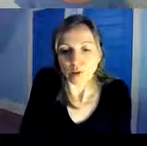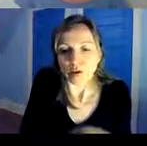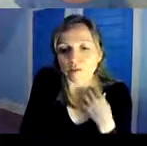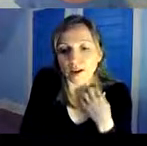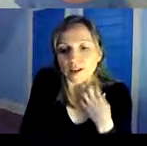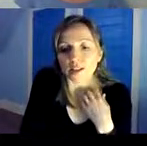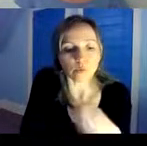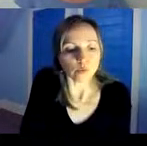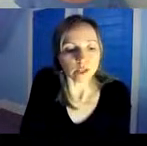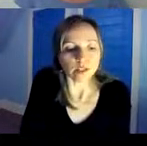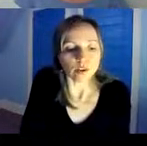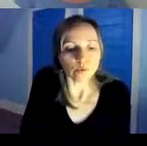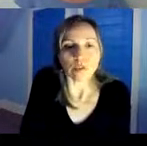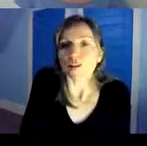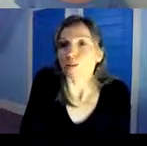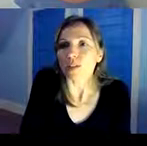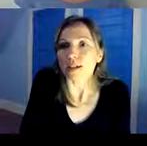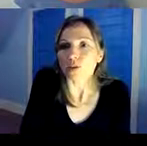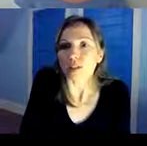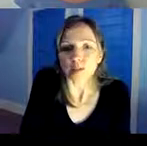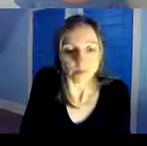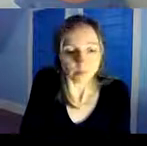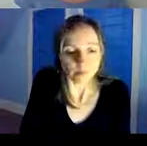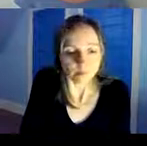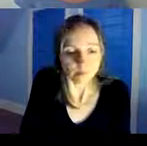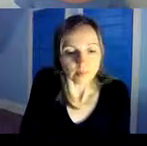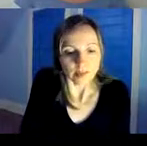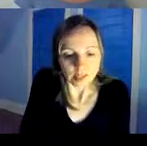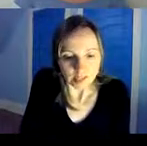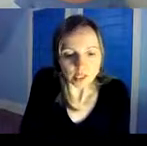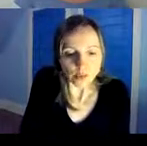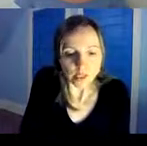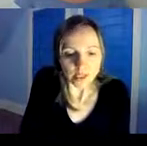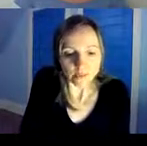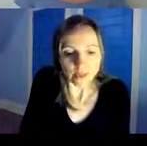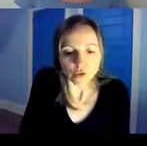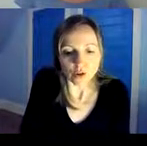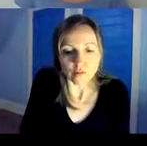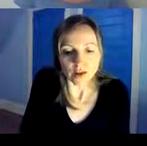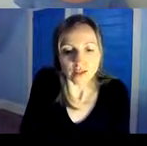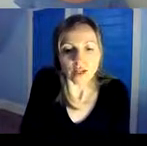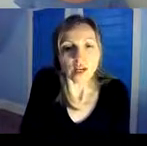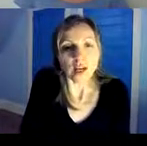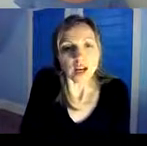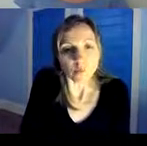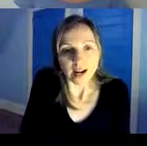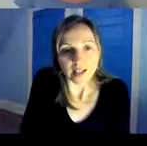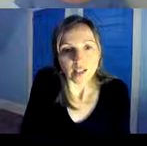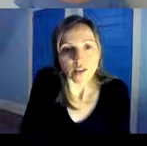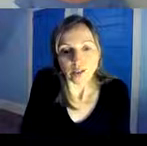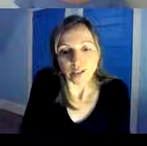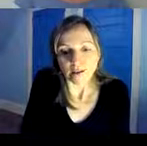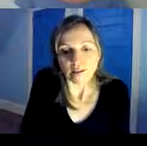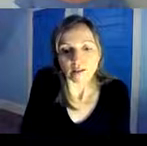through its long vines that root at the nodes in almost any soil type. It's easy to ID with its strong vines and